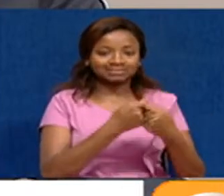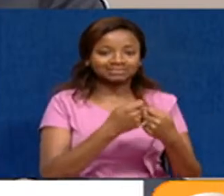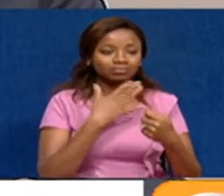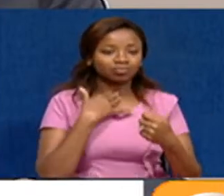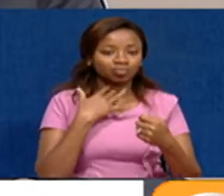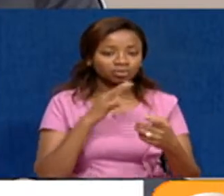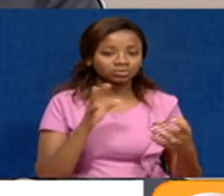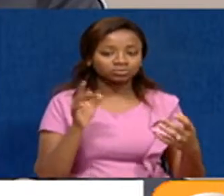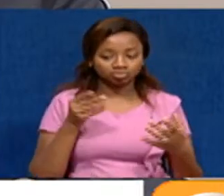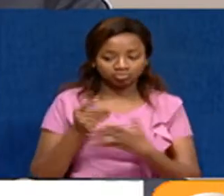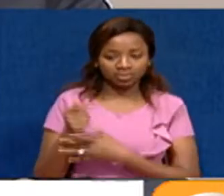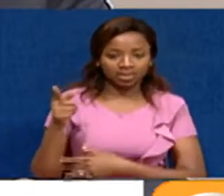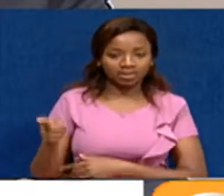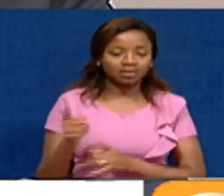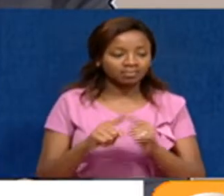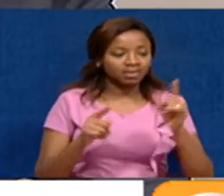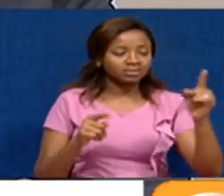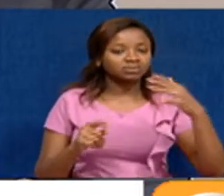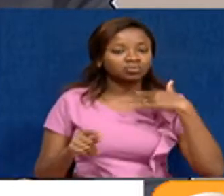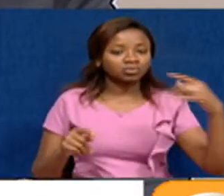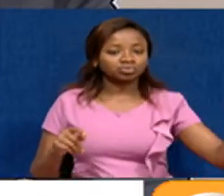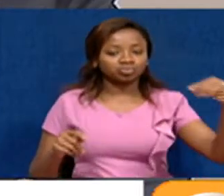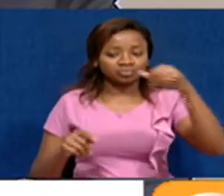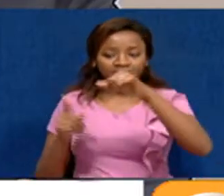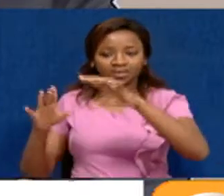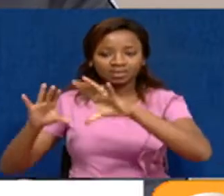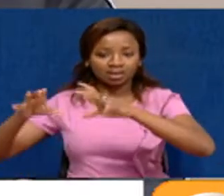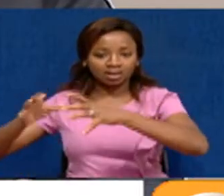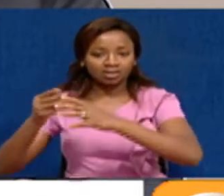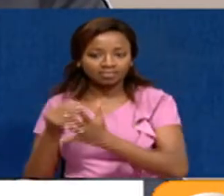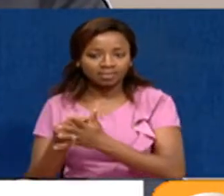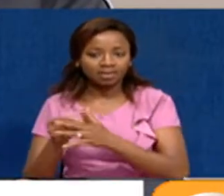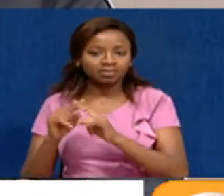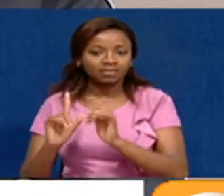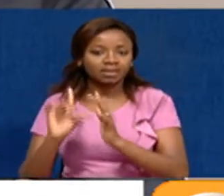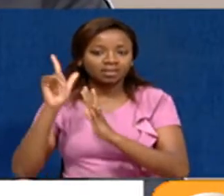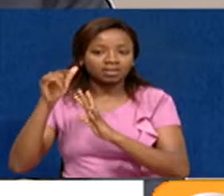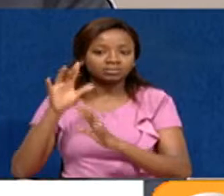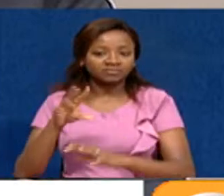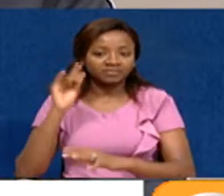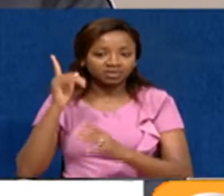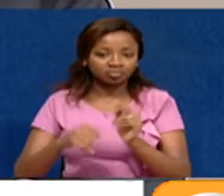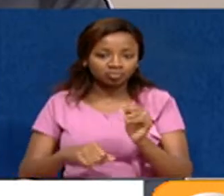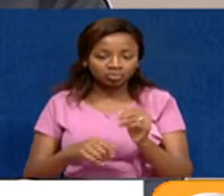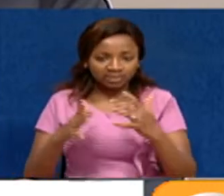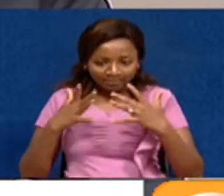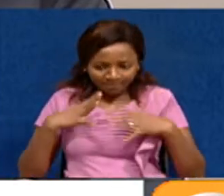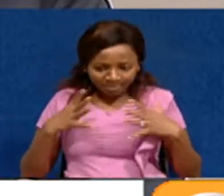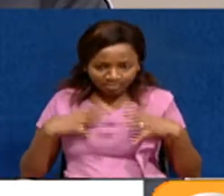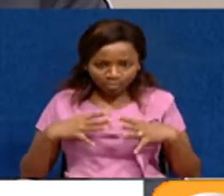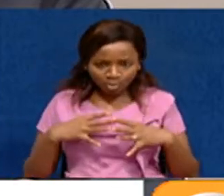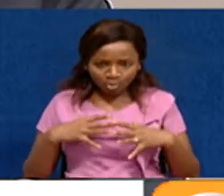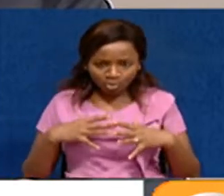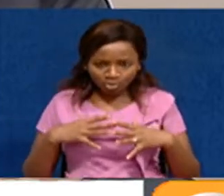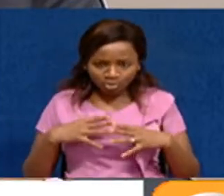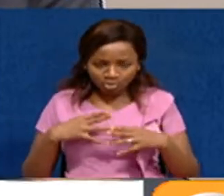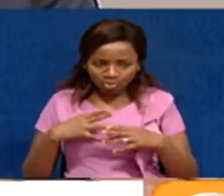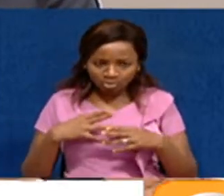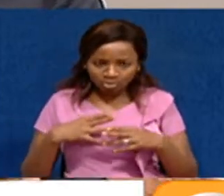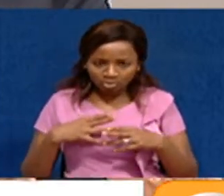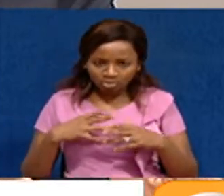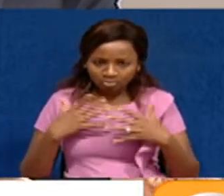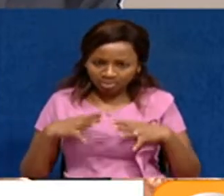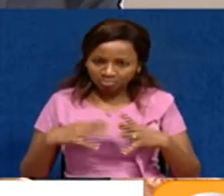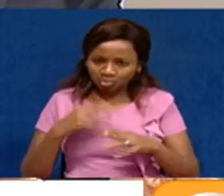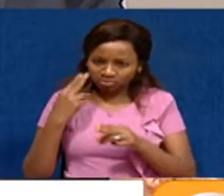and the team wants to pay the club money. What we are coming to find out is name of individuals are being sent as